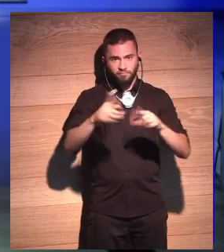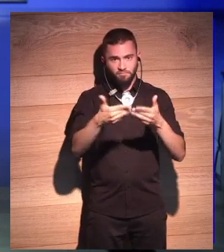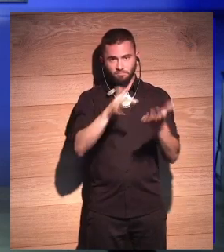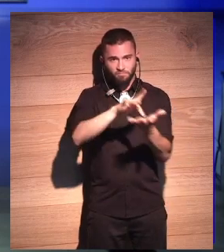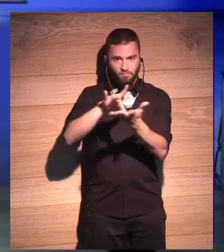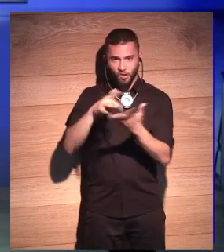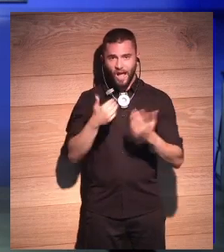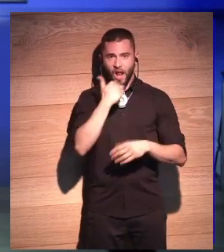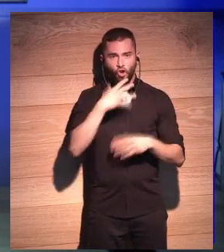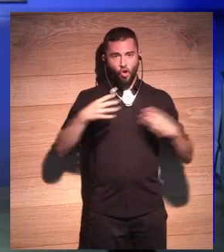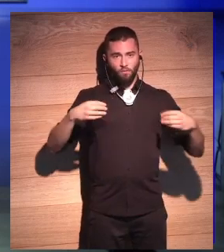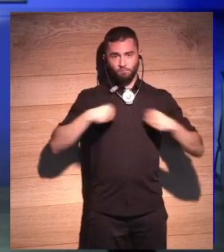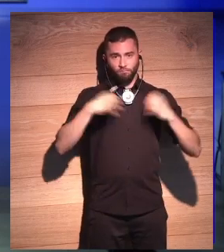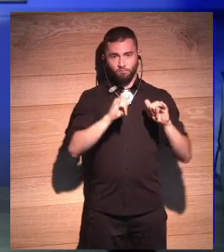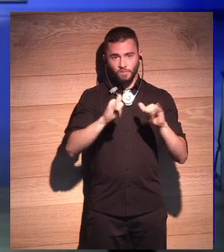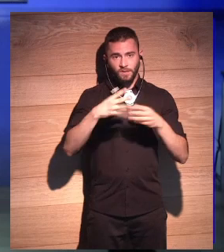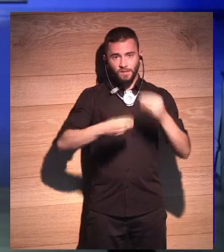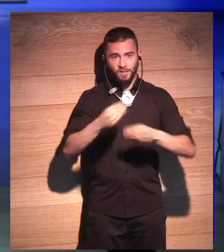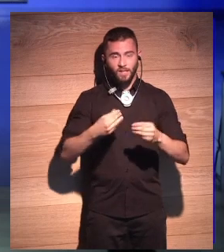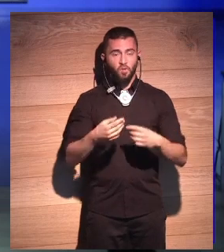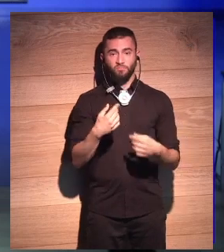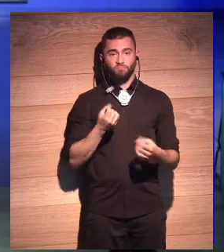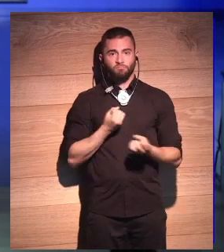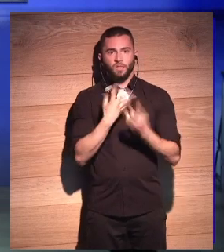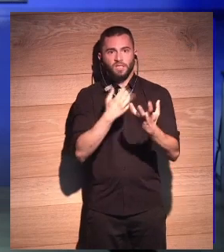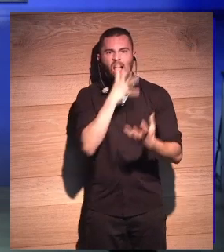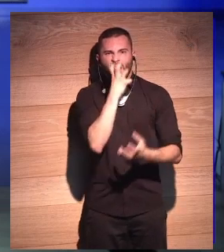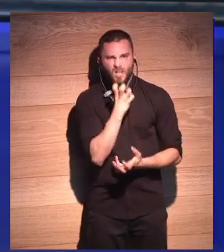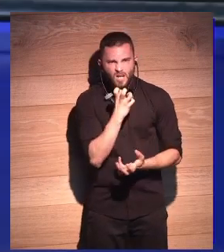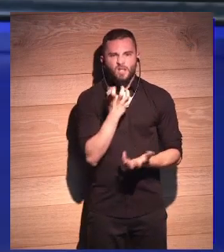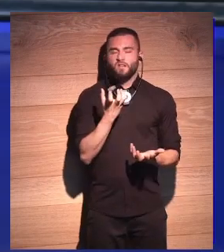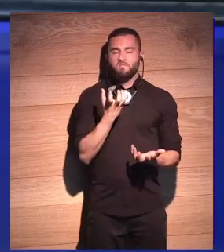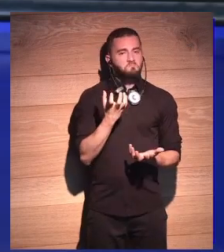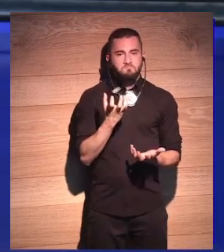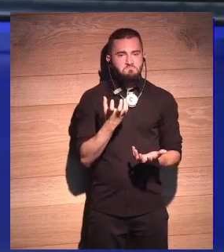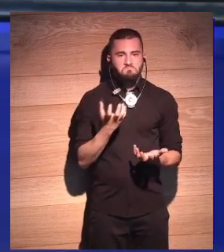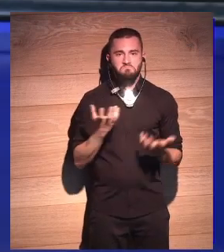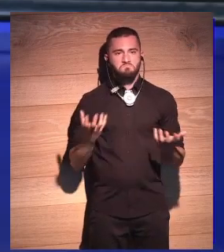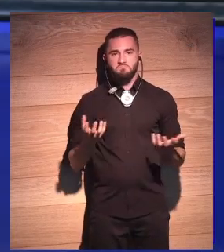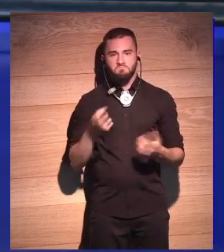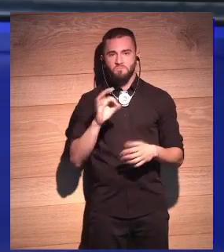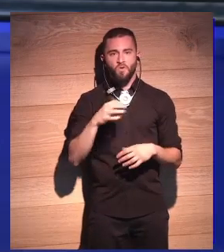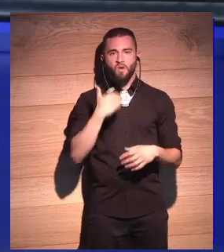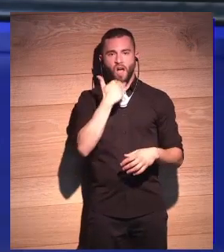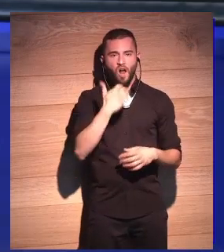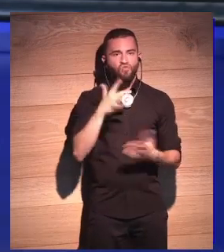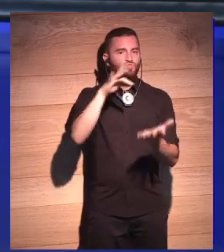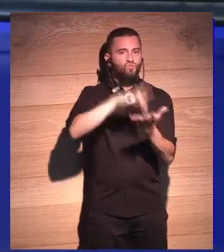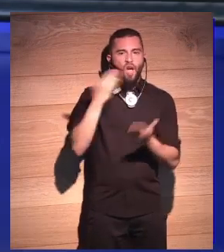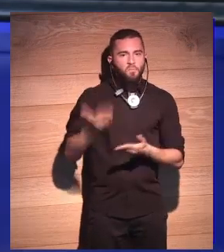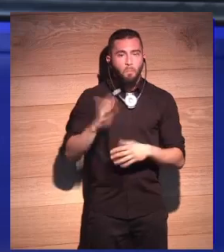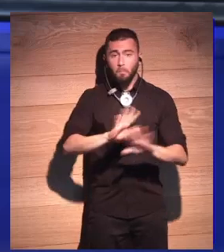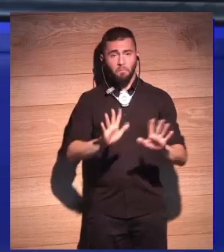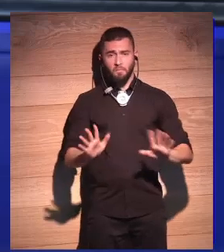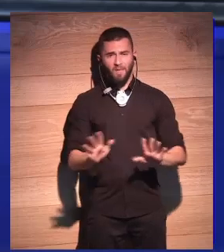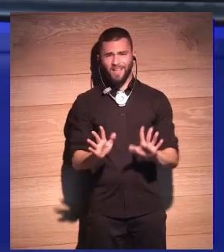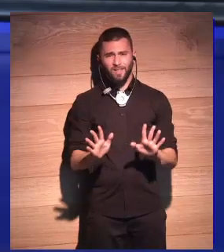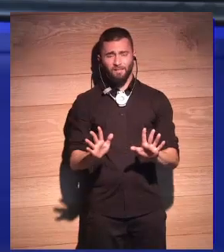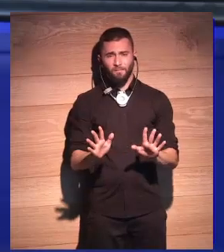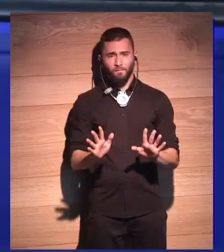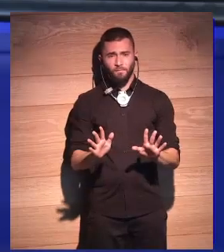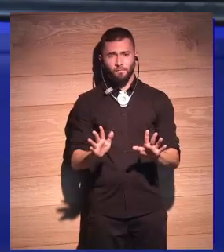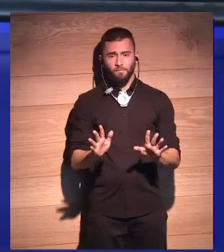was no serious message behind it. There was no factual relevance beyond the physical construction and the created TV show. We kind of